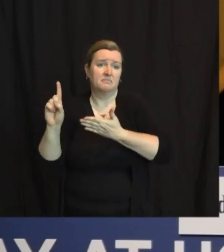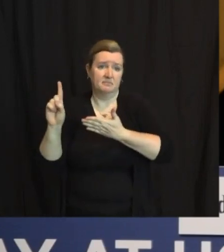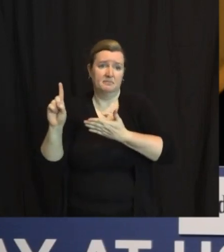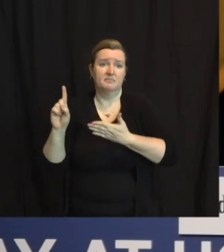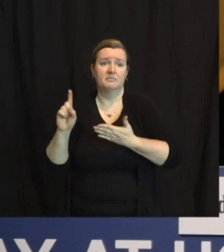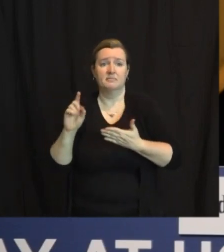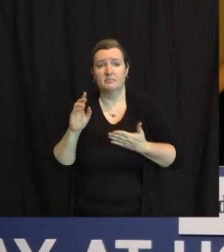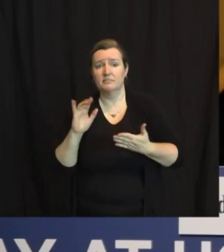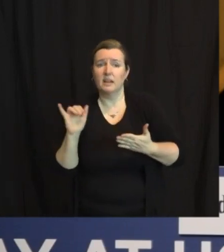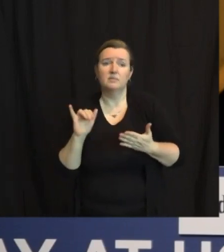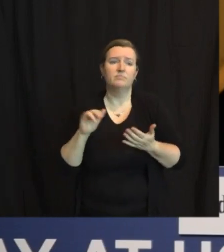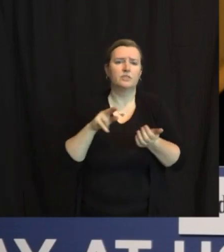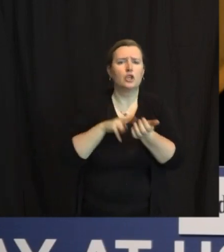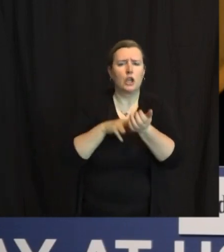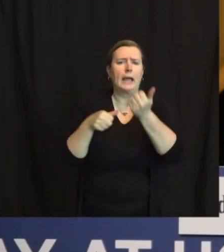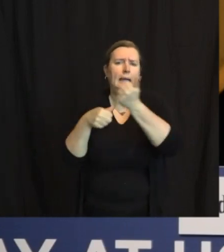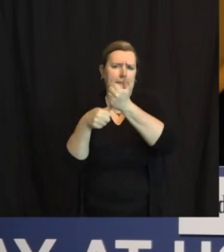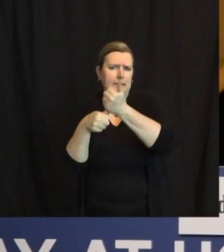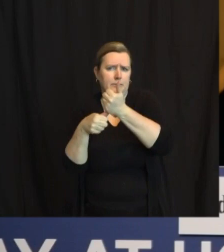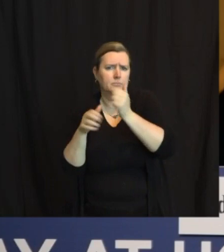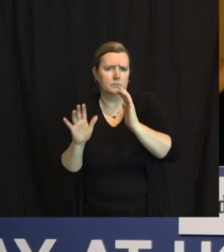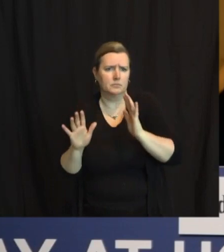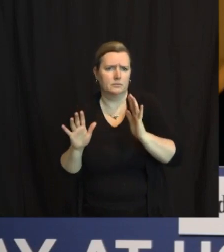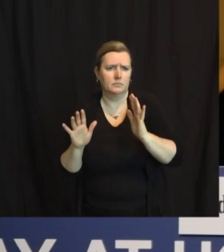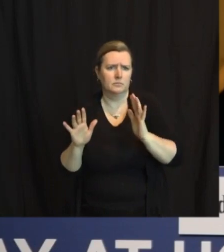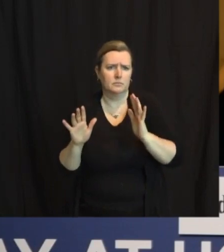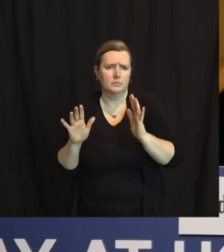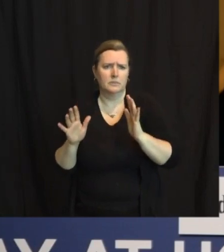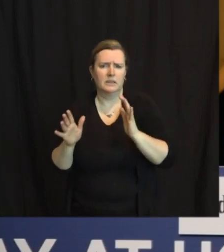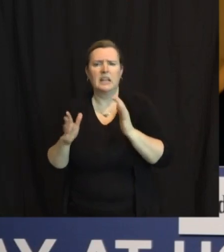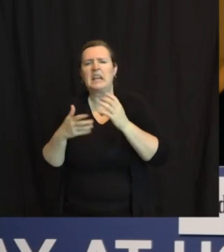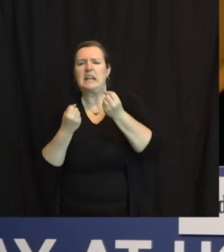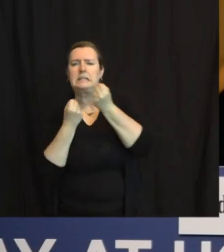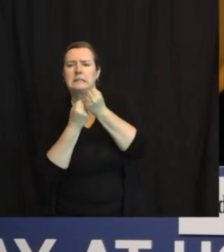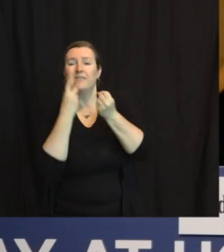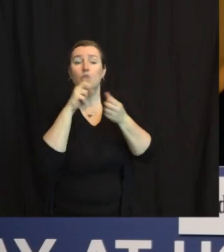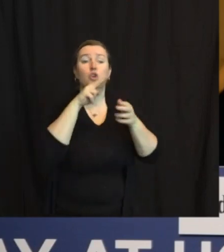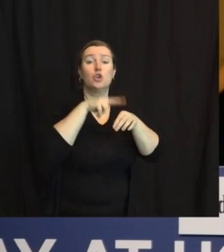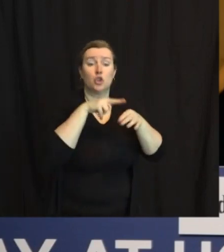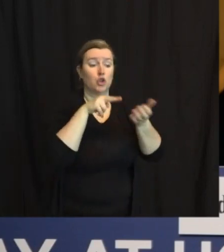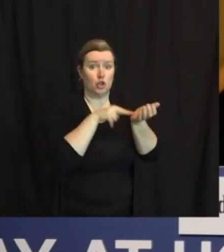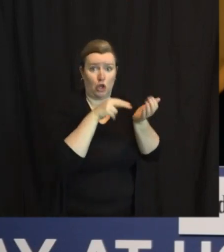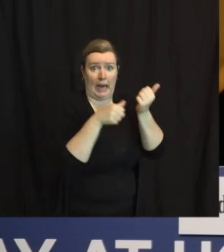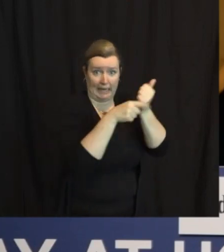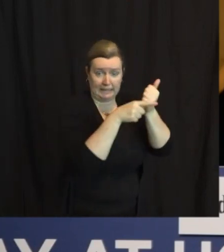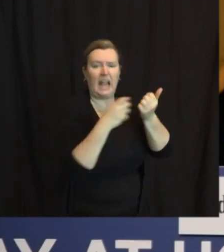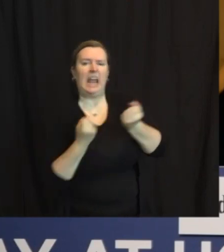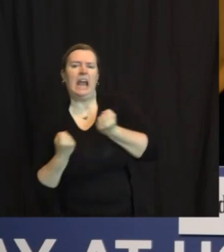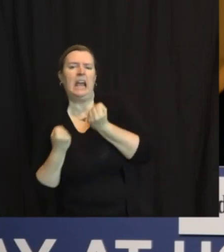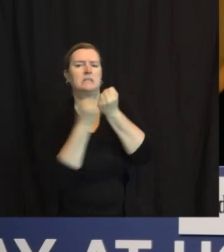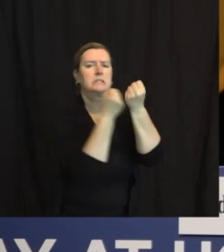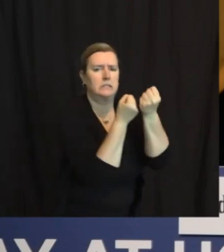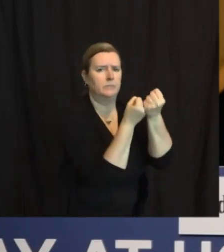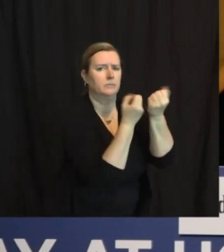assistants, janitorial duties such as cleaning and disinfecting, culinary services, and